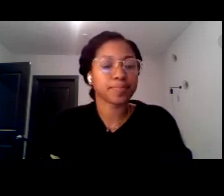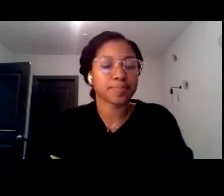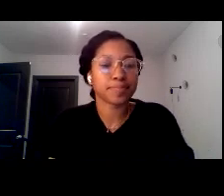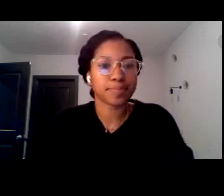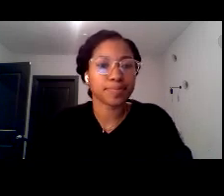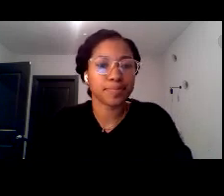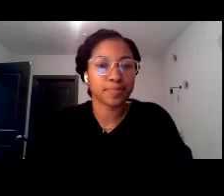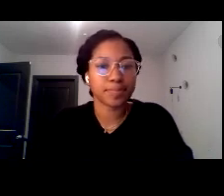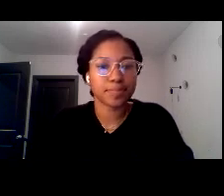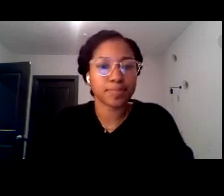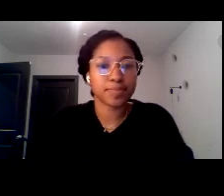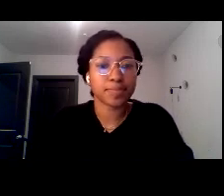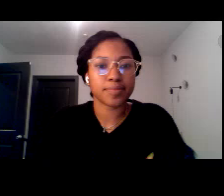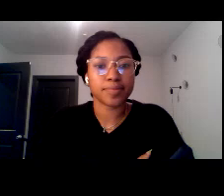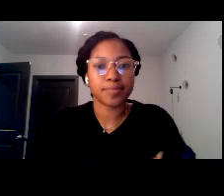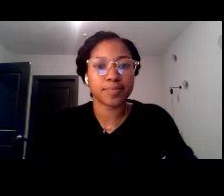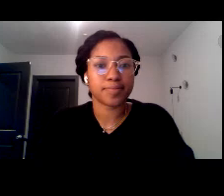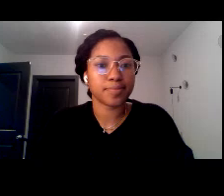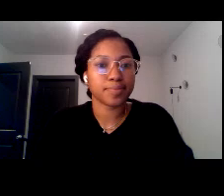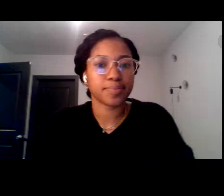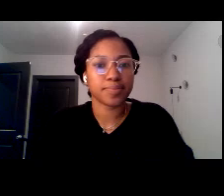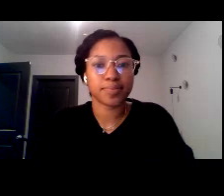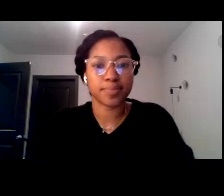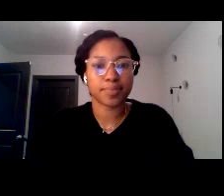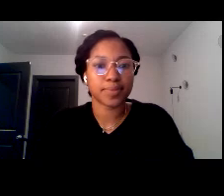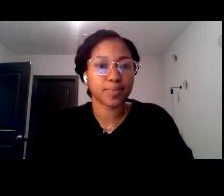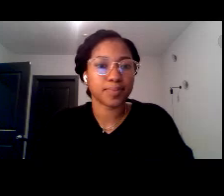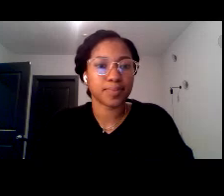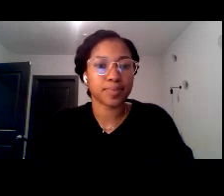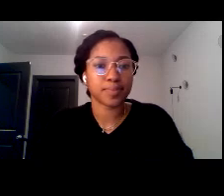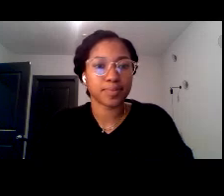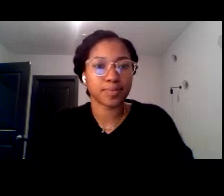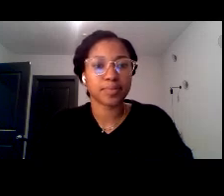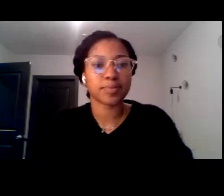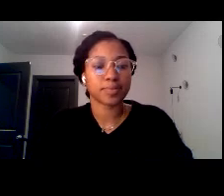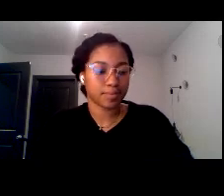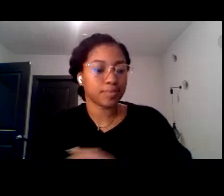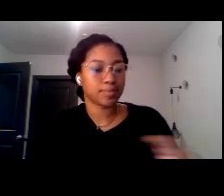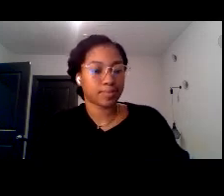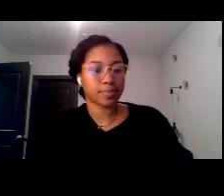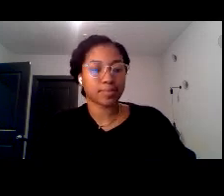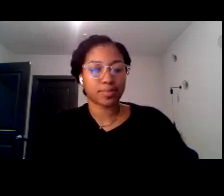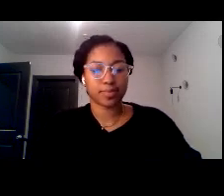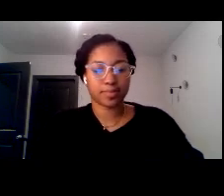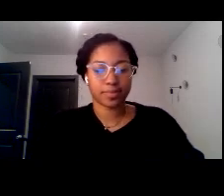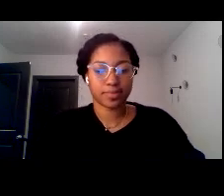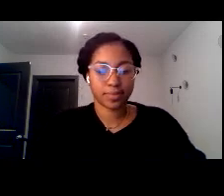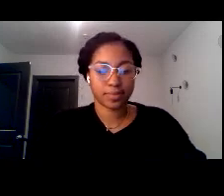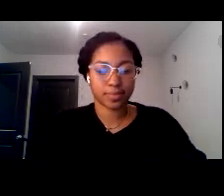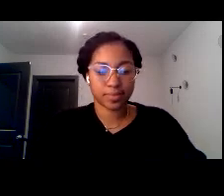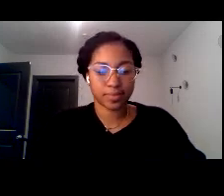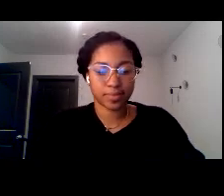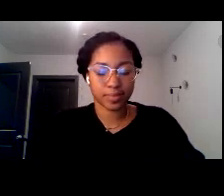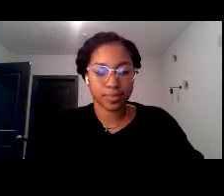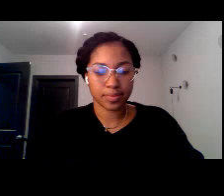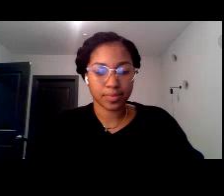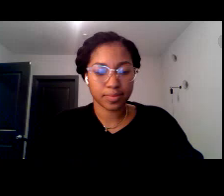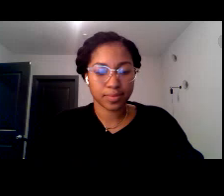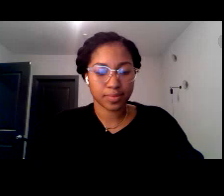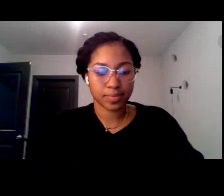3 years. So every program will get monitored at least once in 3 years. But sometimes I